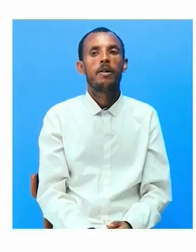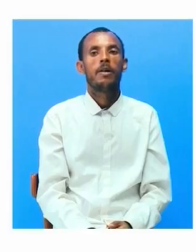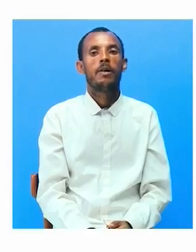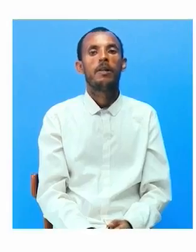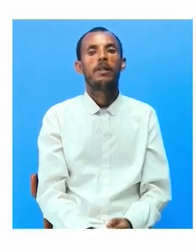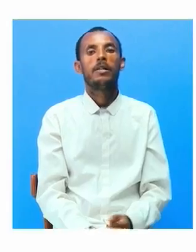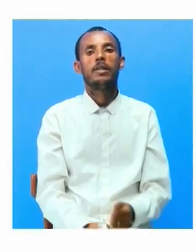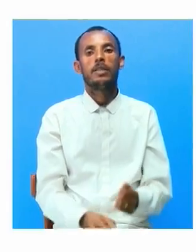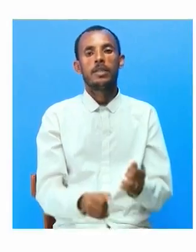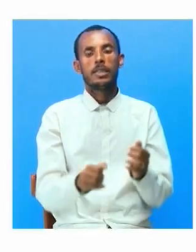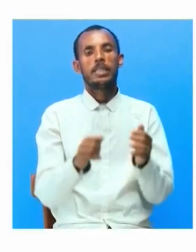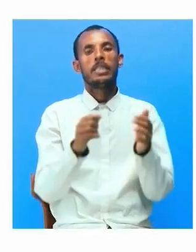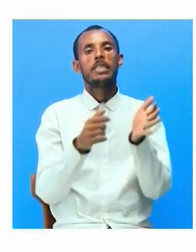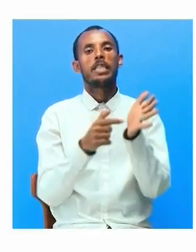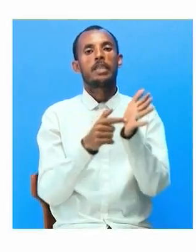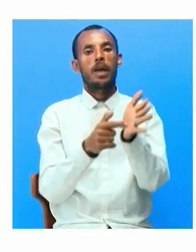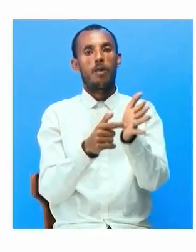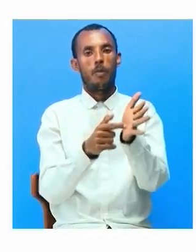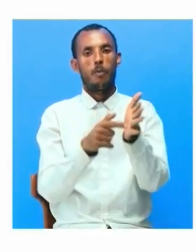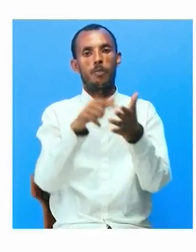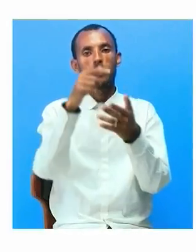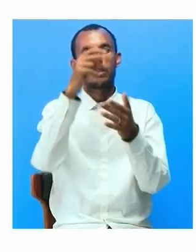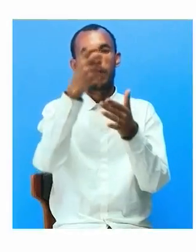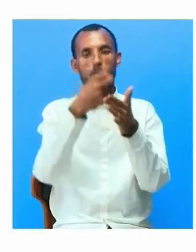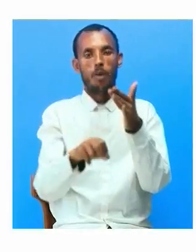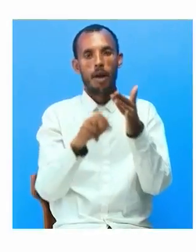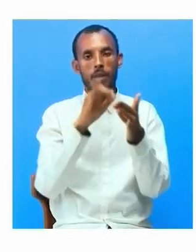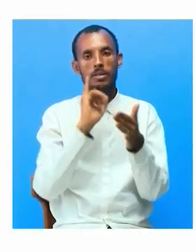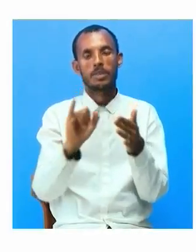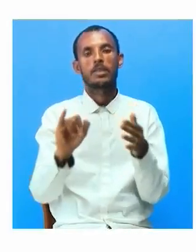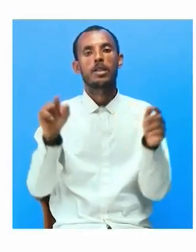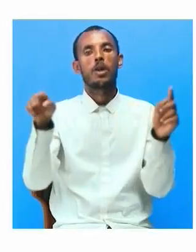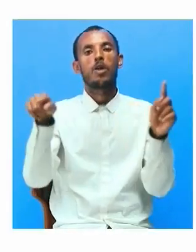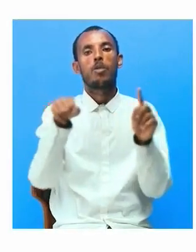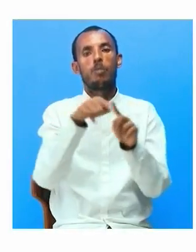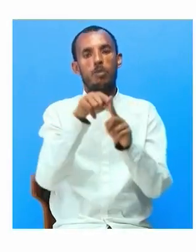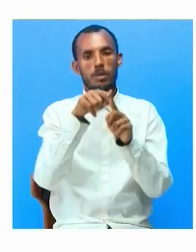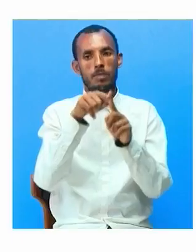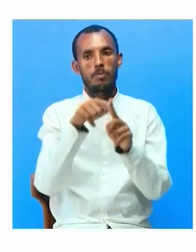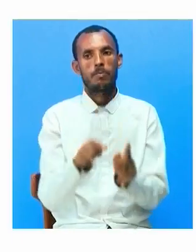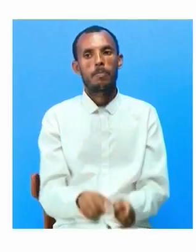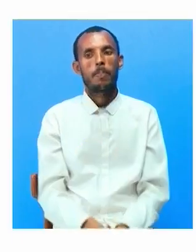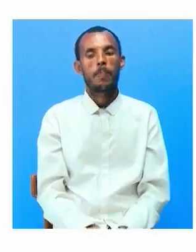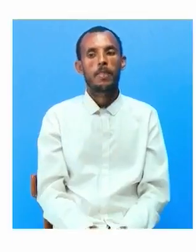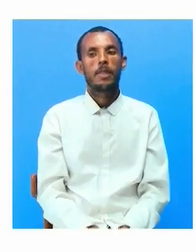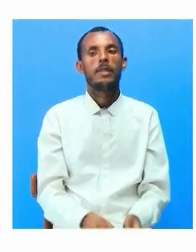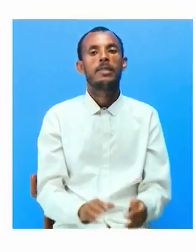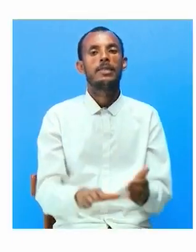the sign of the product is positive. Then the sign